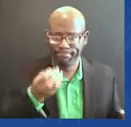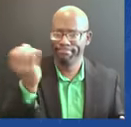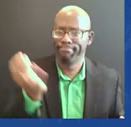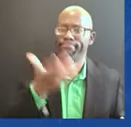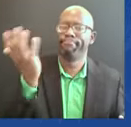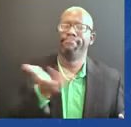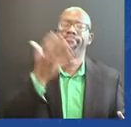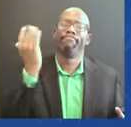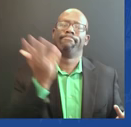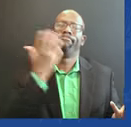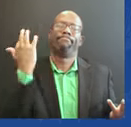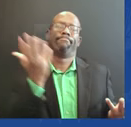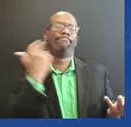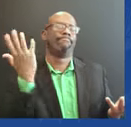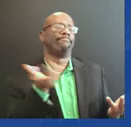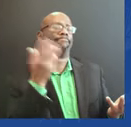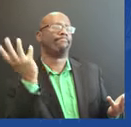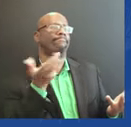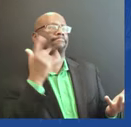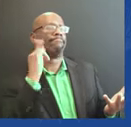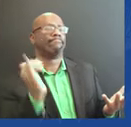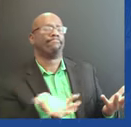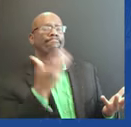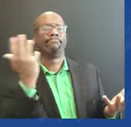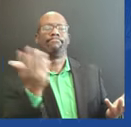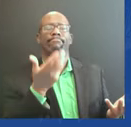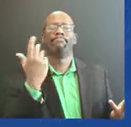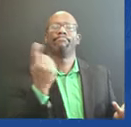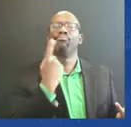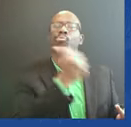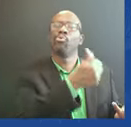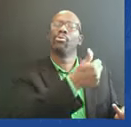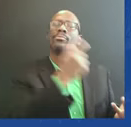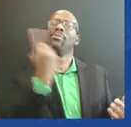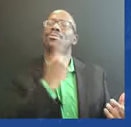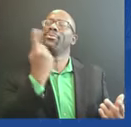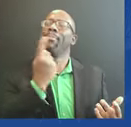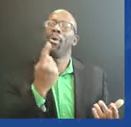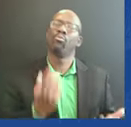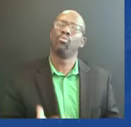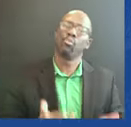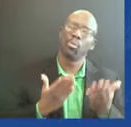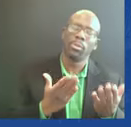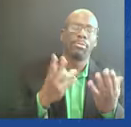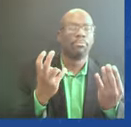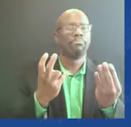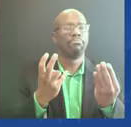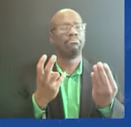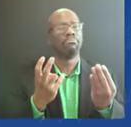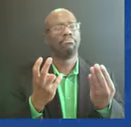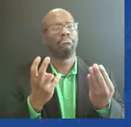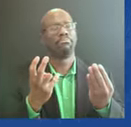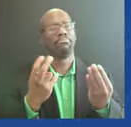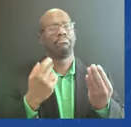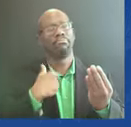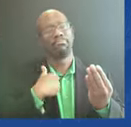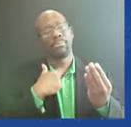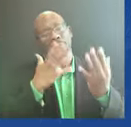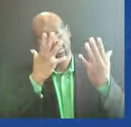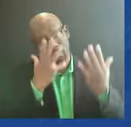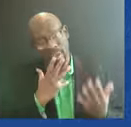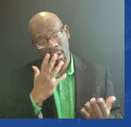someone who's provided great solace for my family when my son died. He is, in